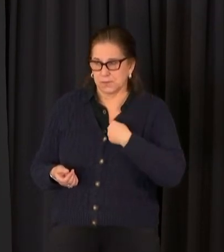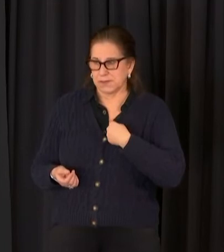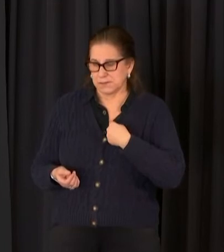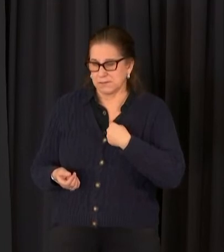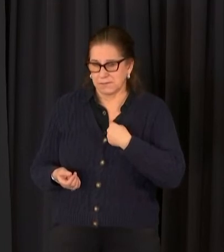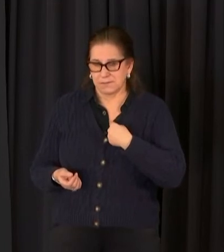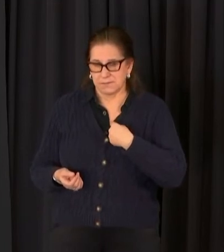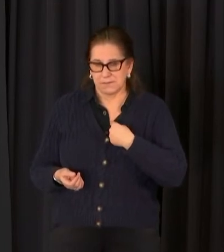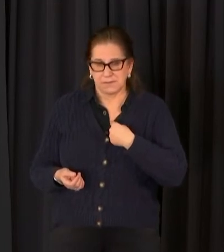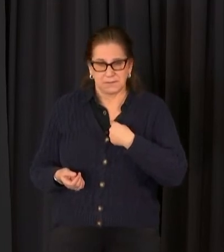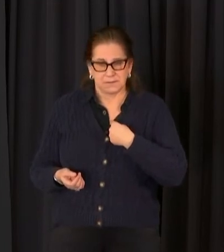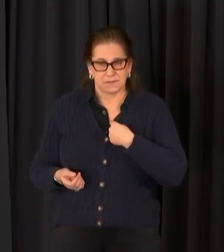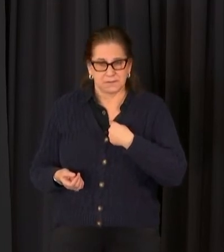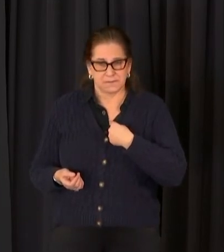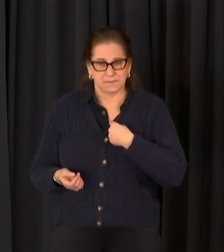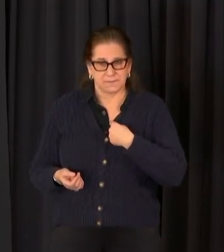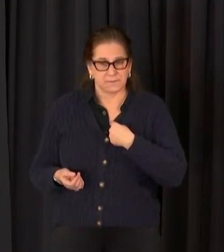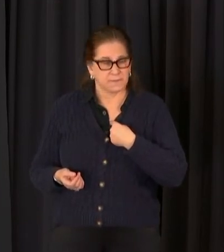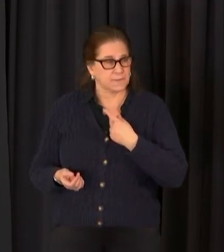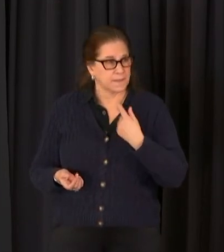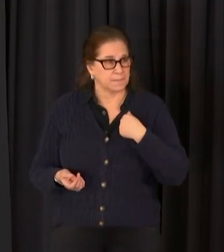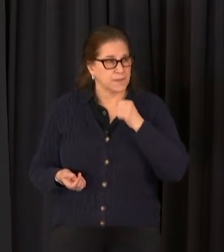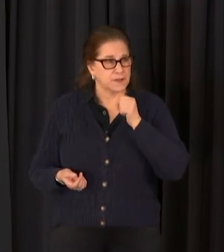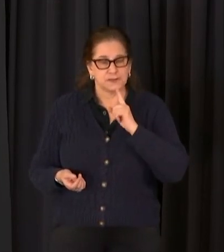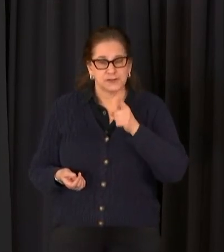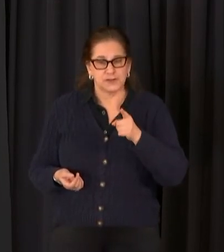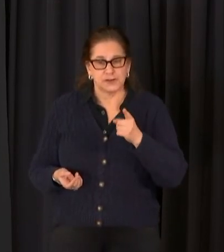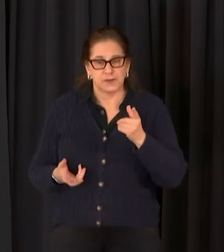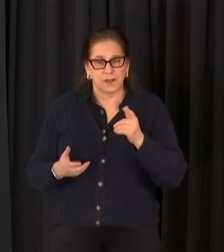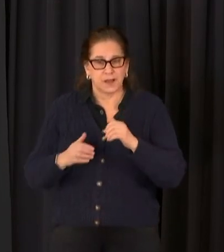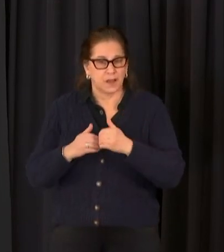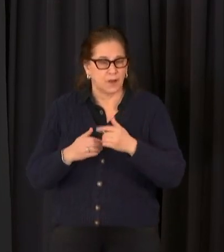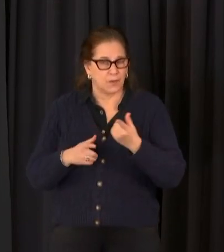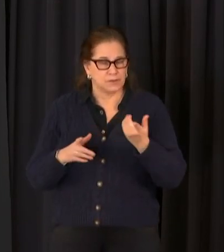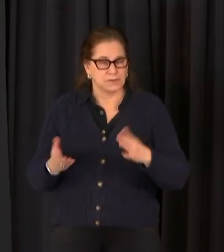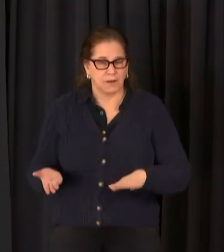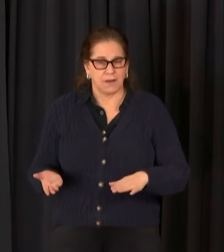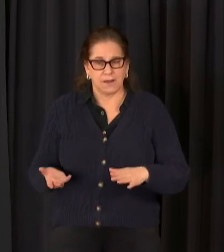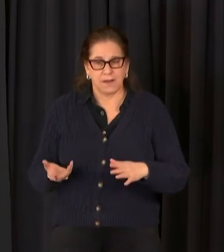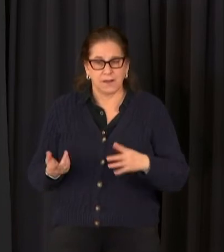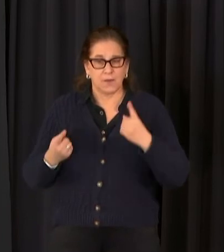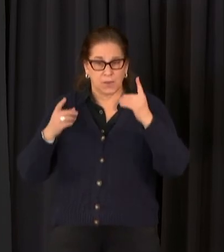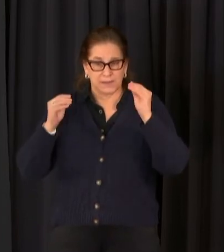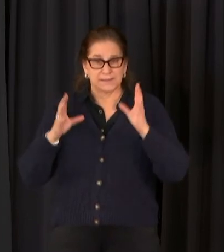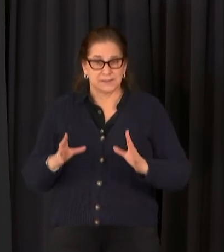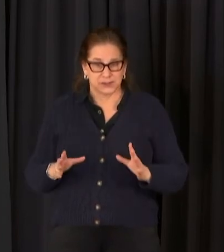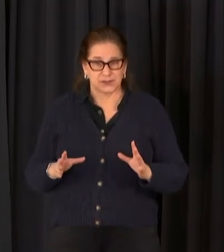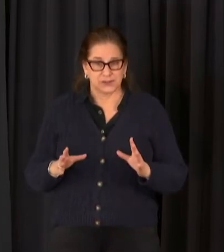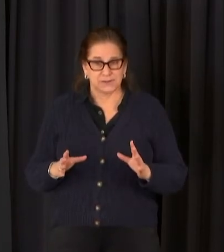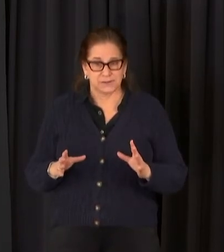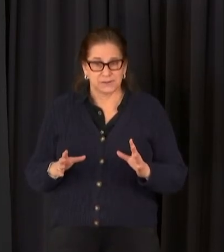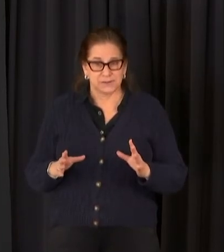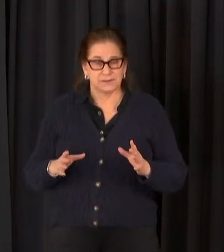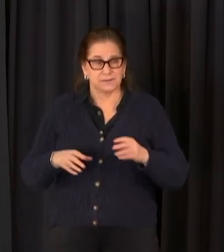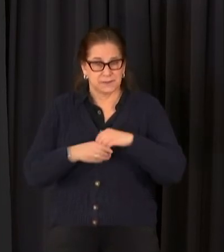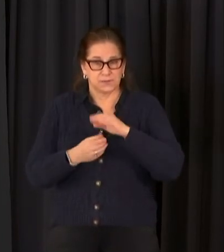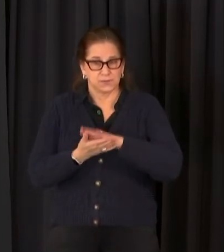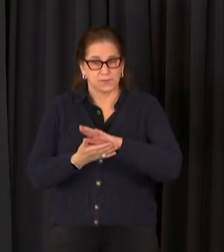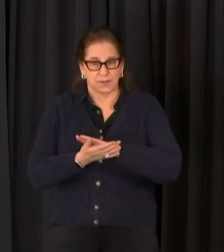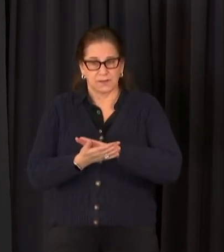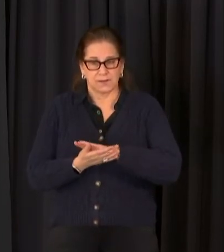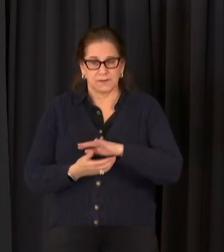officials have been able to get involved. But we understand a teacher who had been in the school